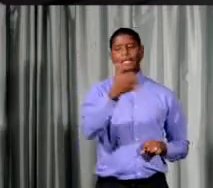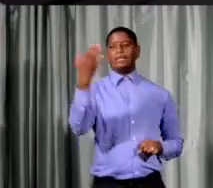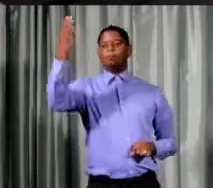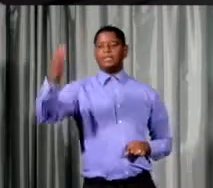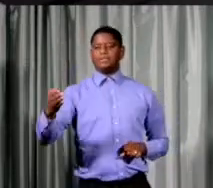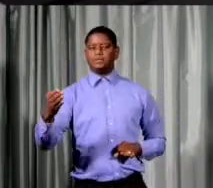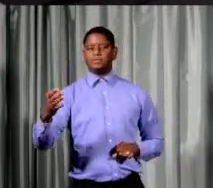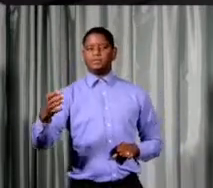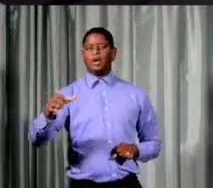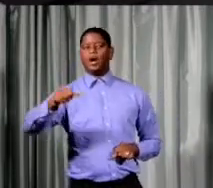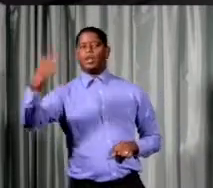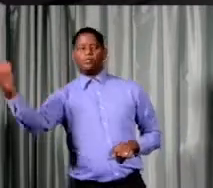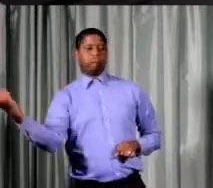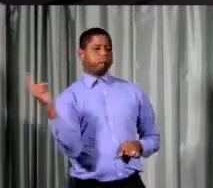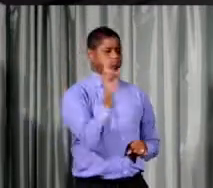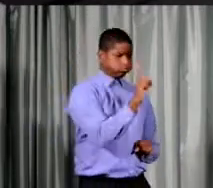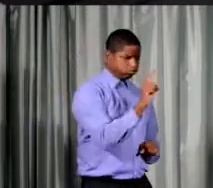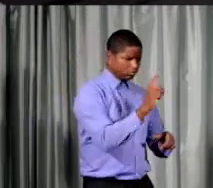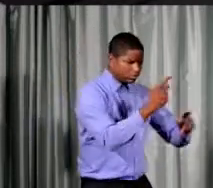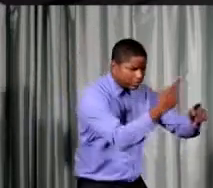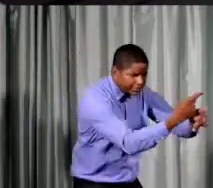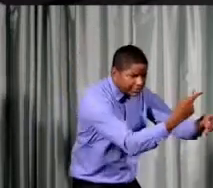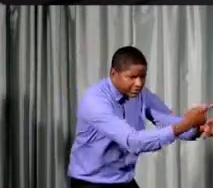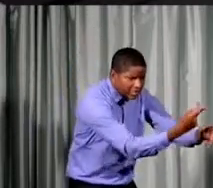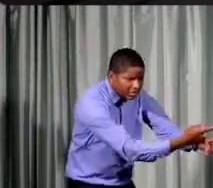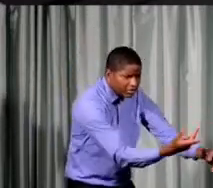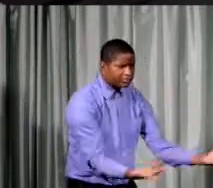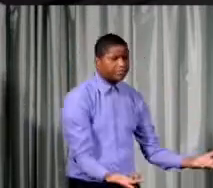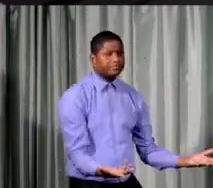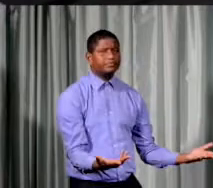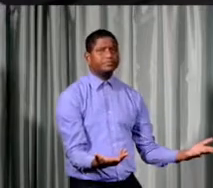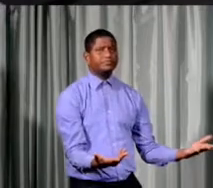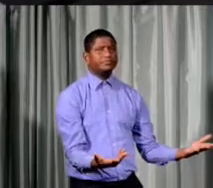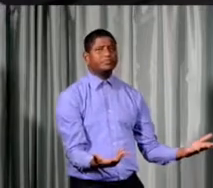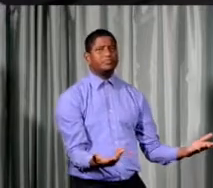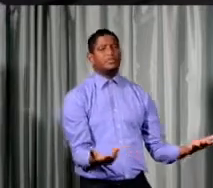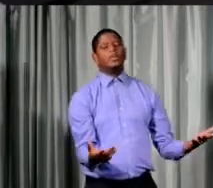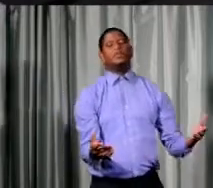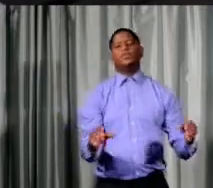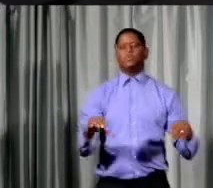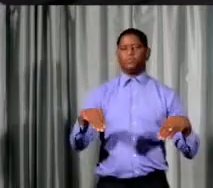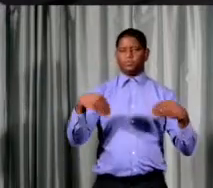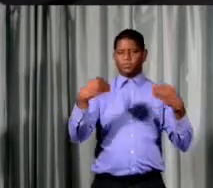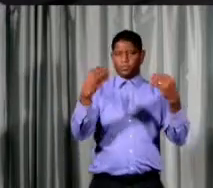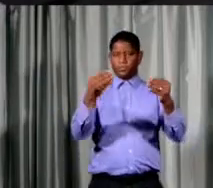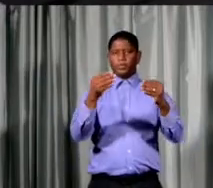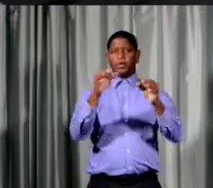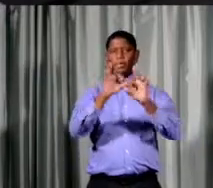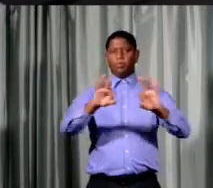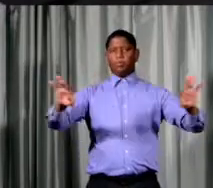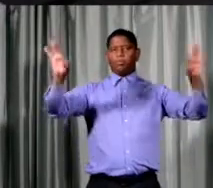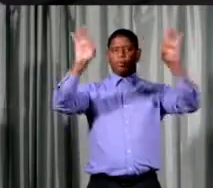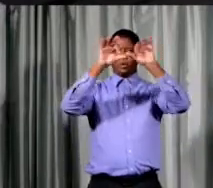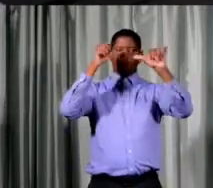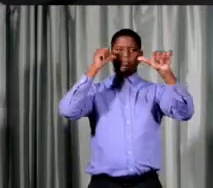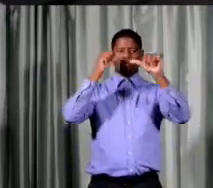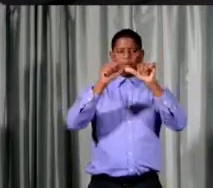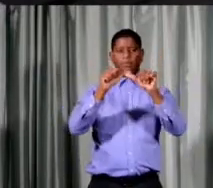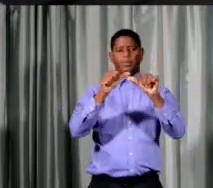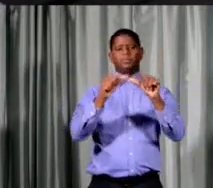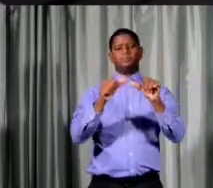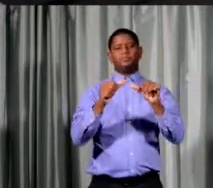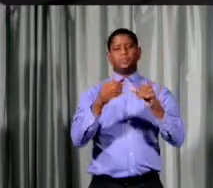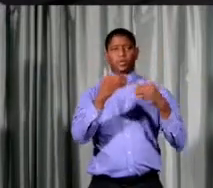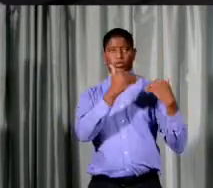does. Right? So the segregation of the duties is the big one. You have to